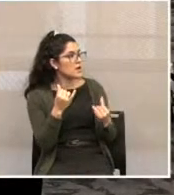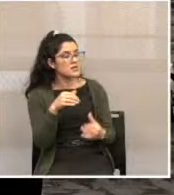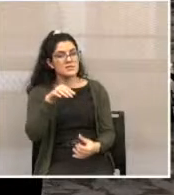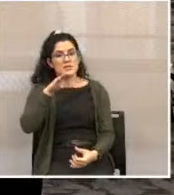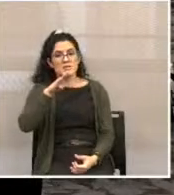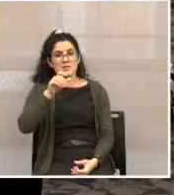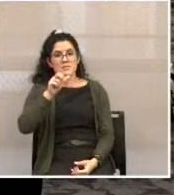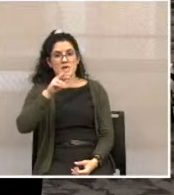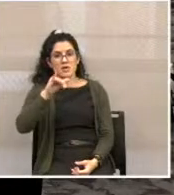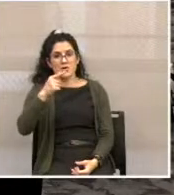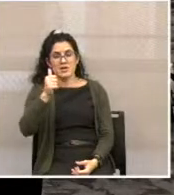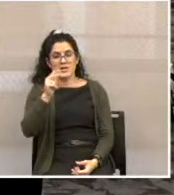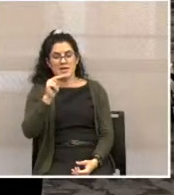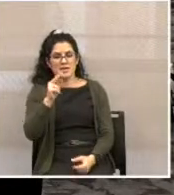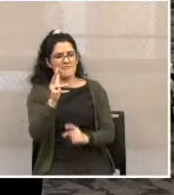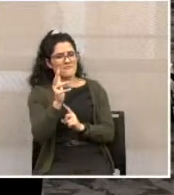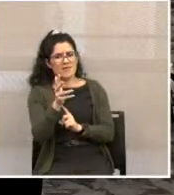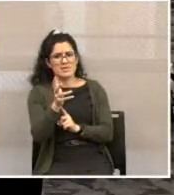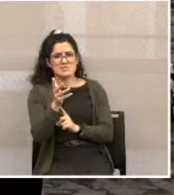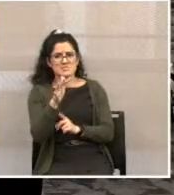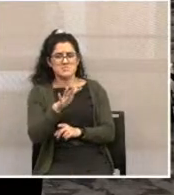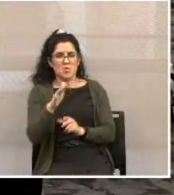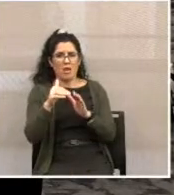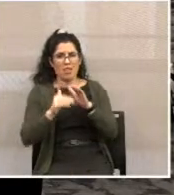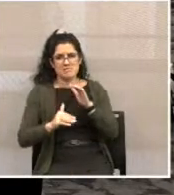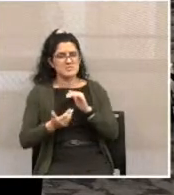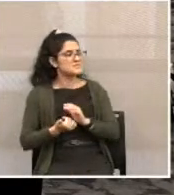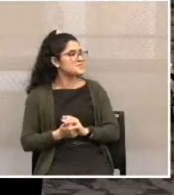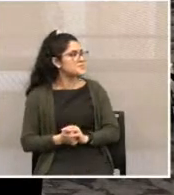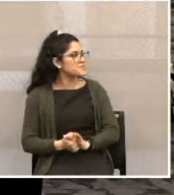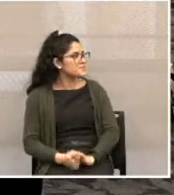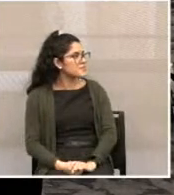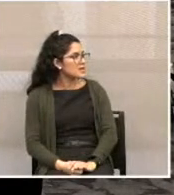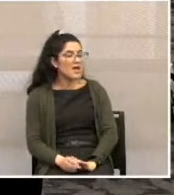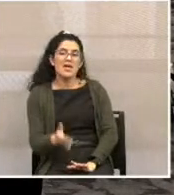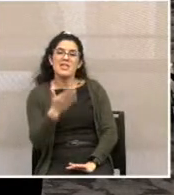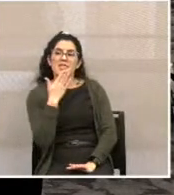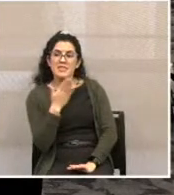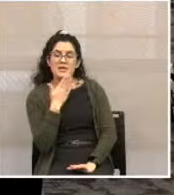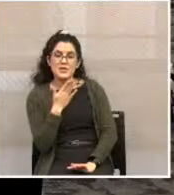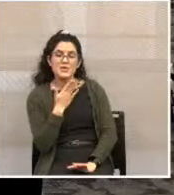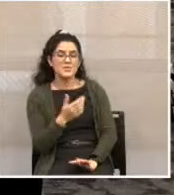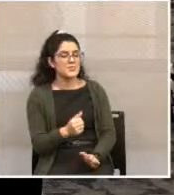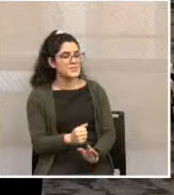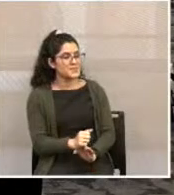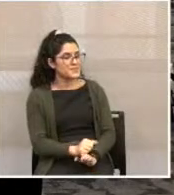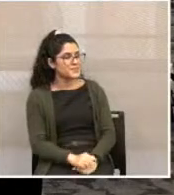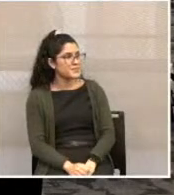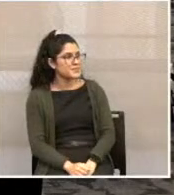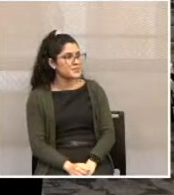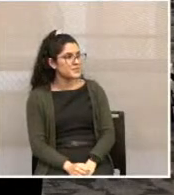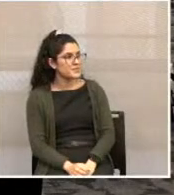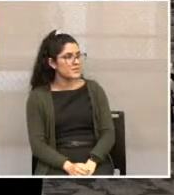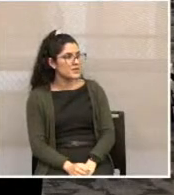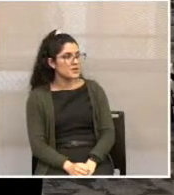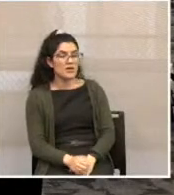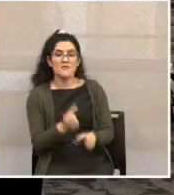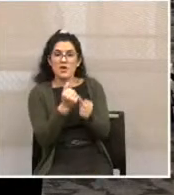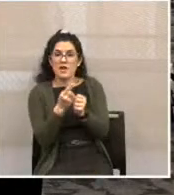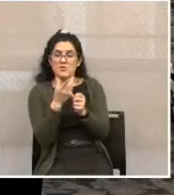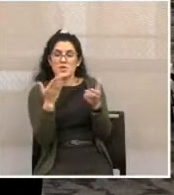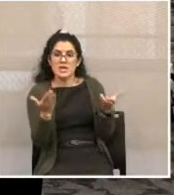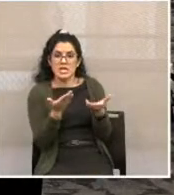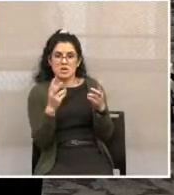Barragan for 5 minutes, more or less. Thank you, Mr. Chairman, and thank you for everybody who played a